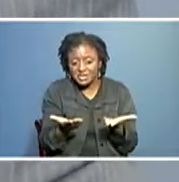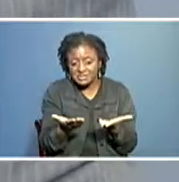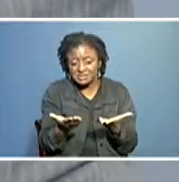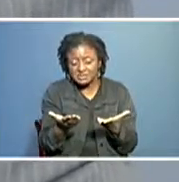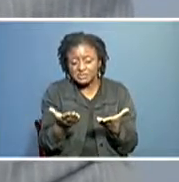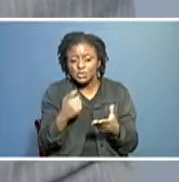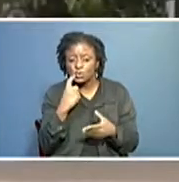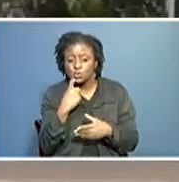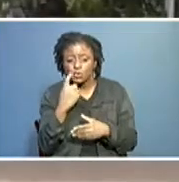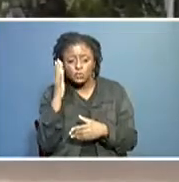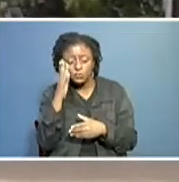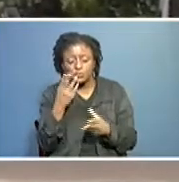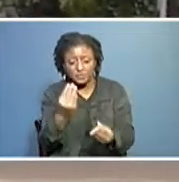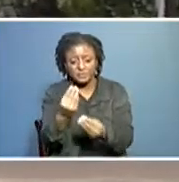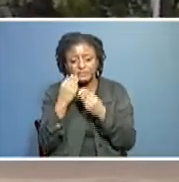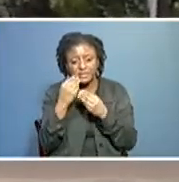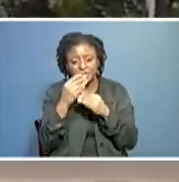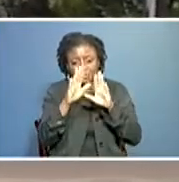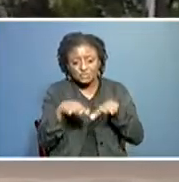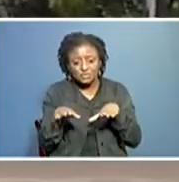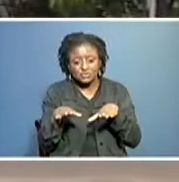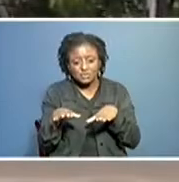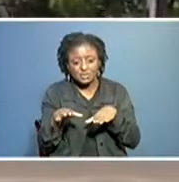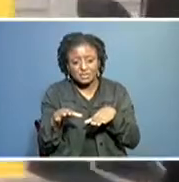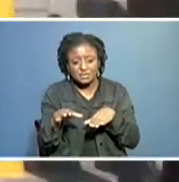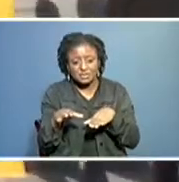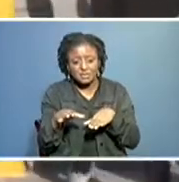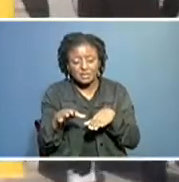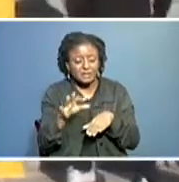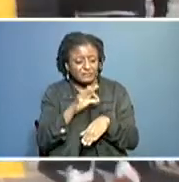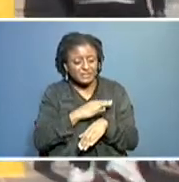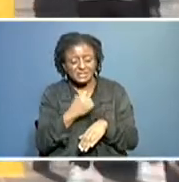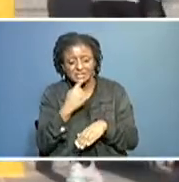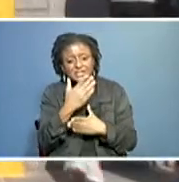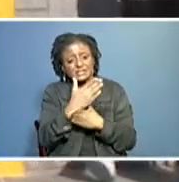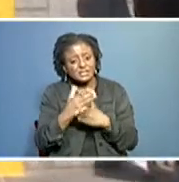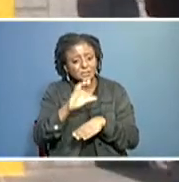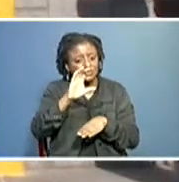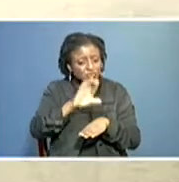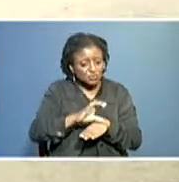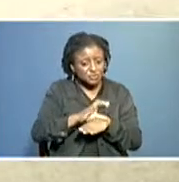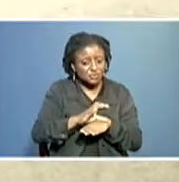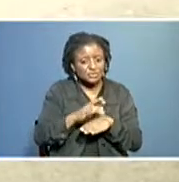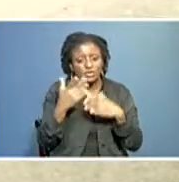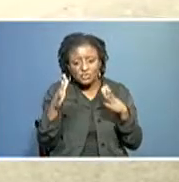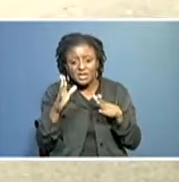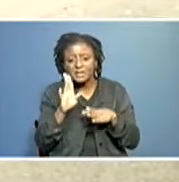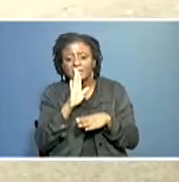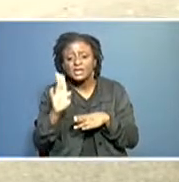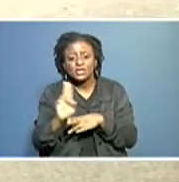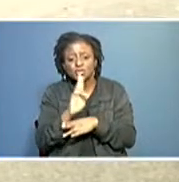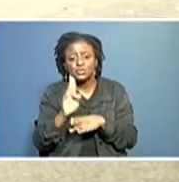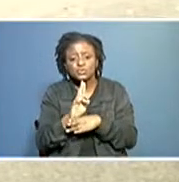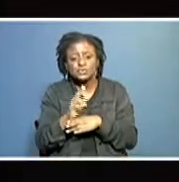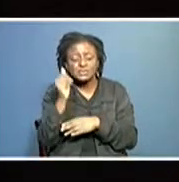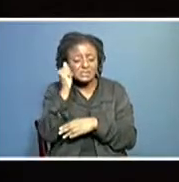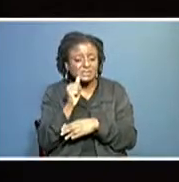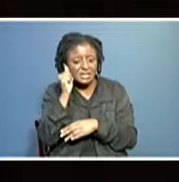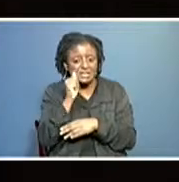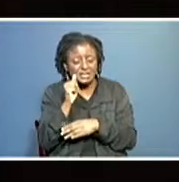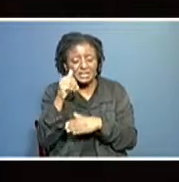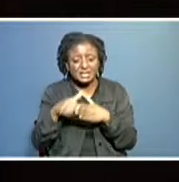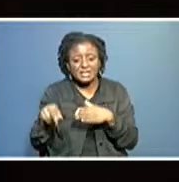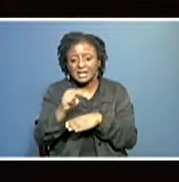going to feed the children? Apostle Fernanda points out that some church properties are already being utilized daily in the interest of